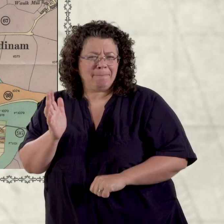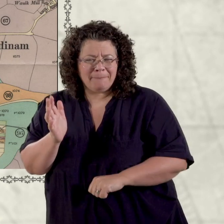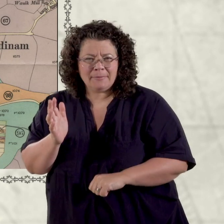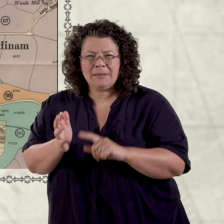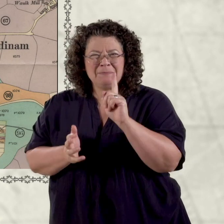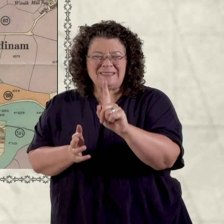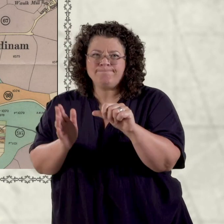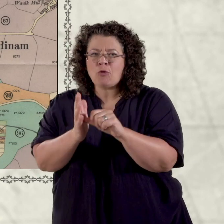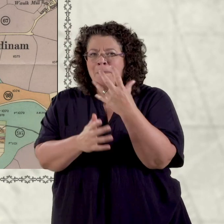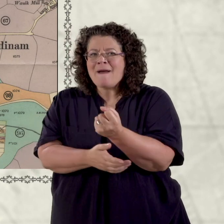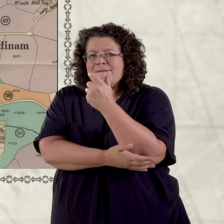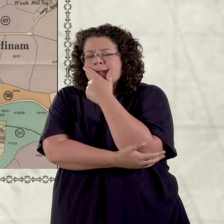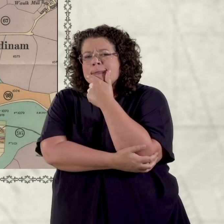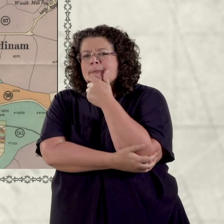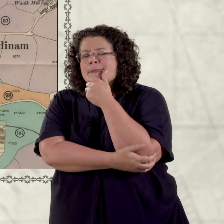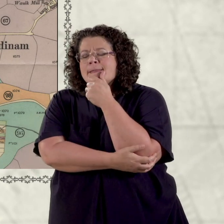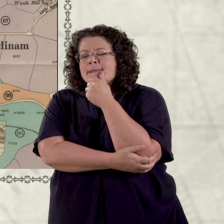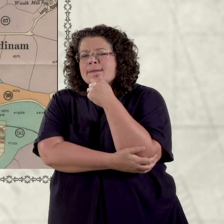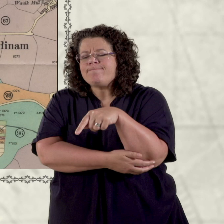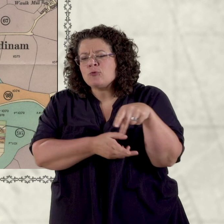was I going to cross the river?